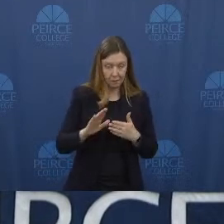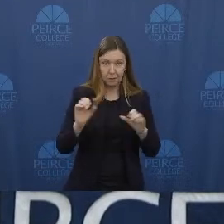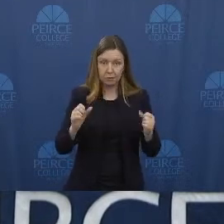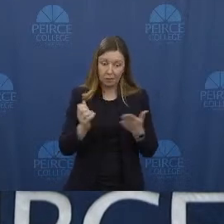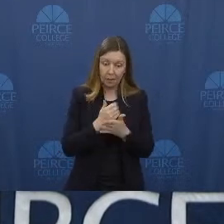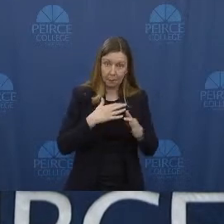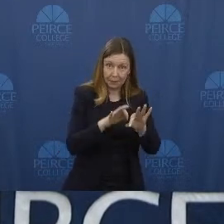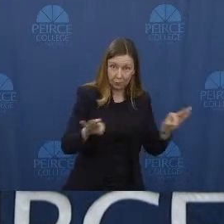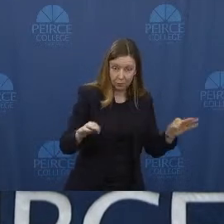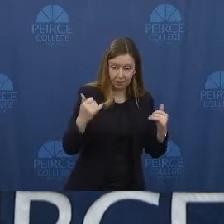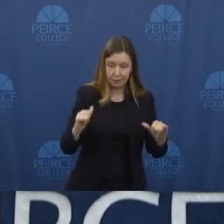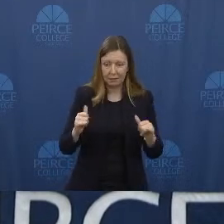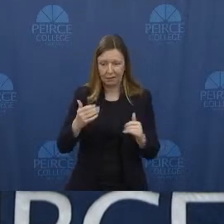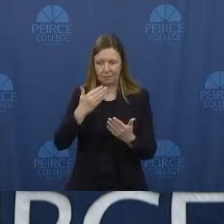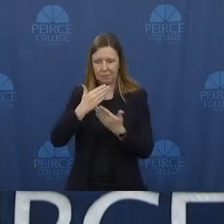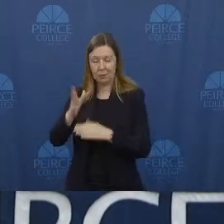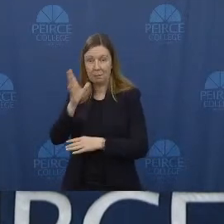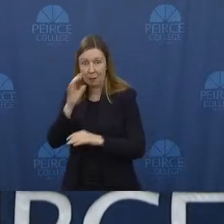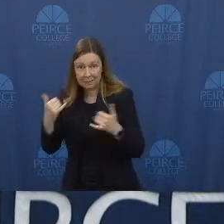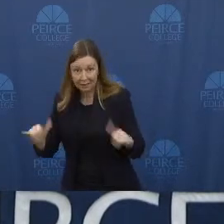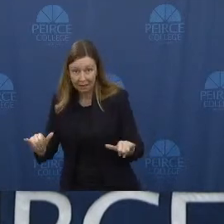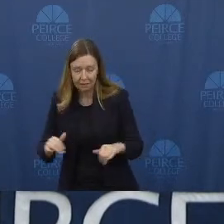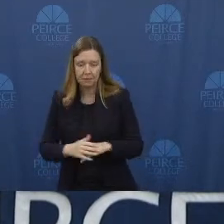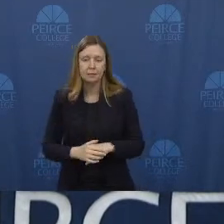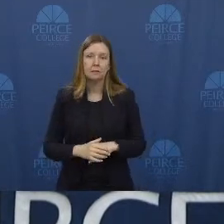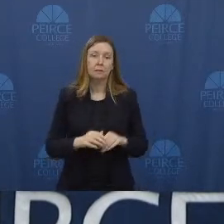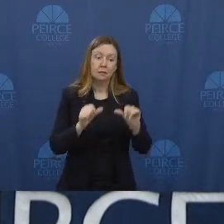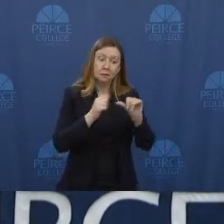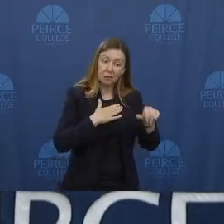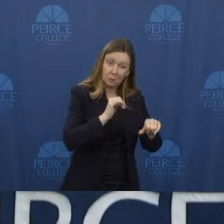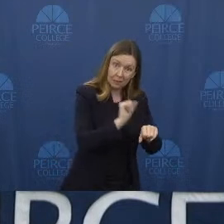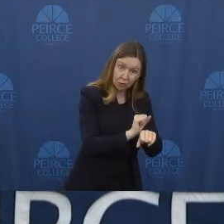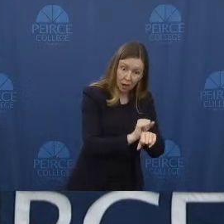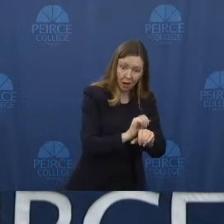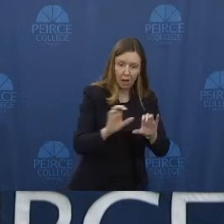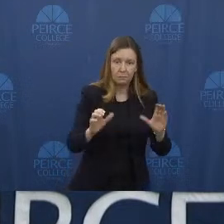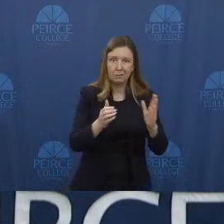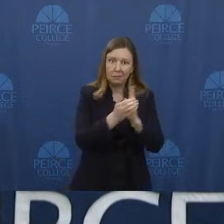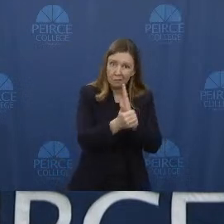good mom? Could I continue to do my job and do it well?